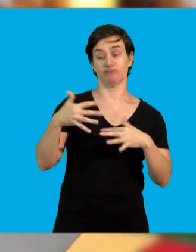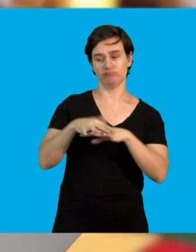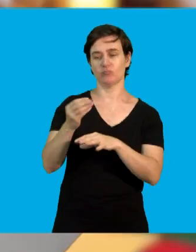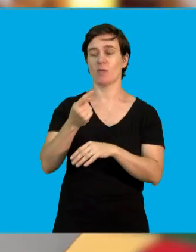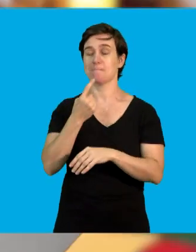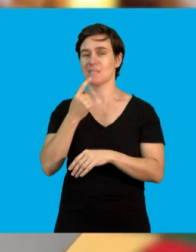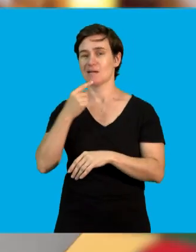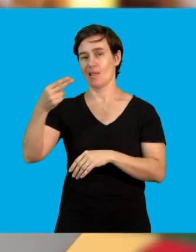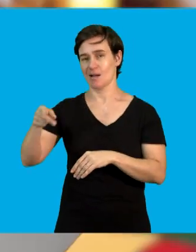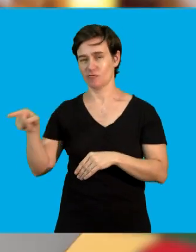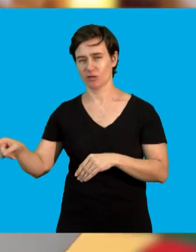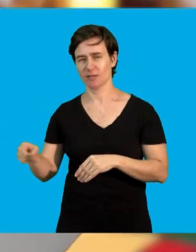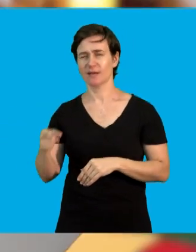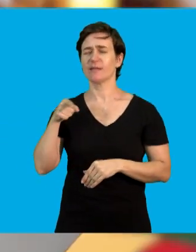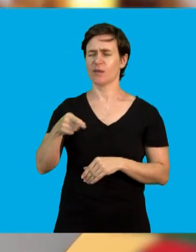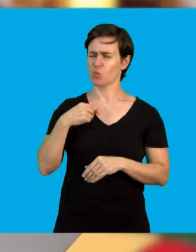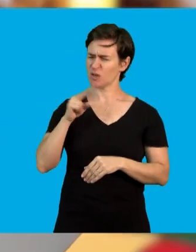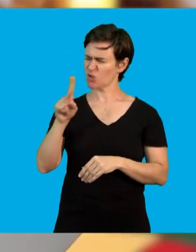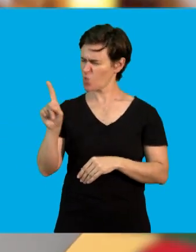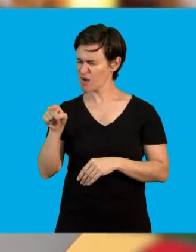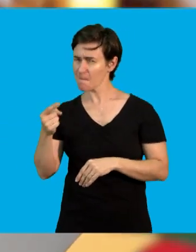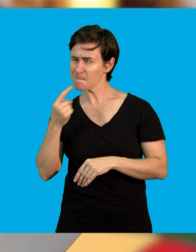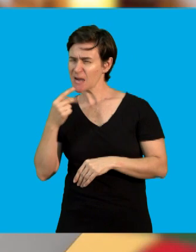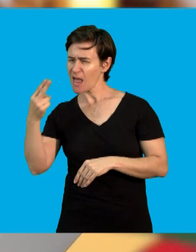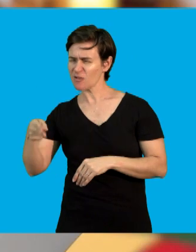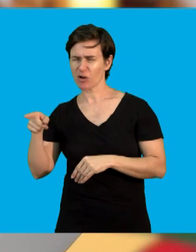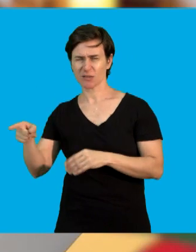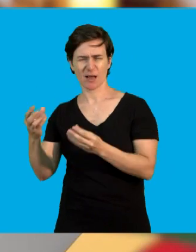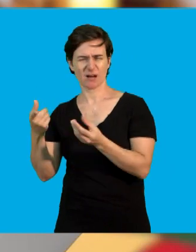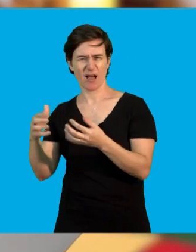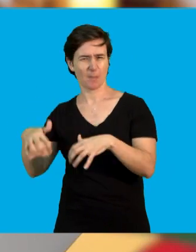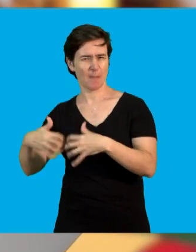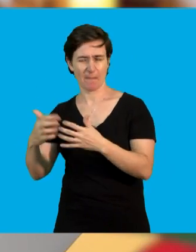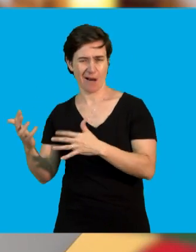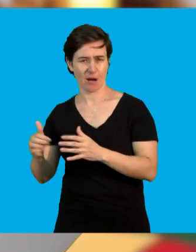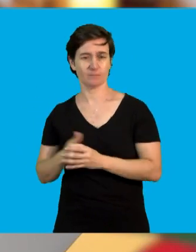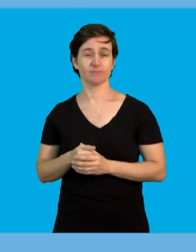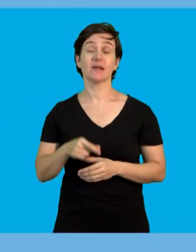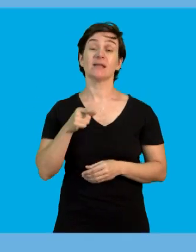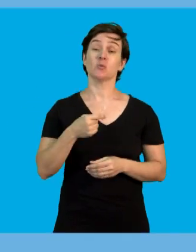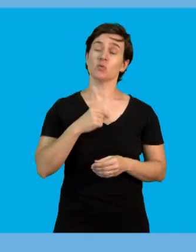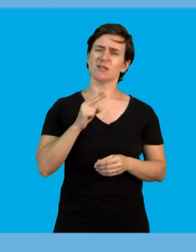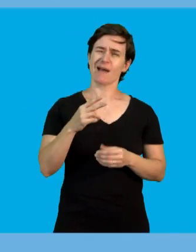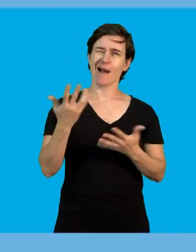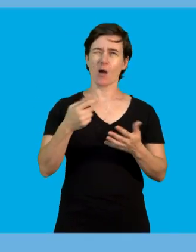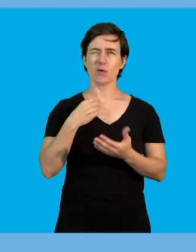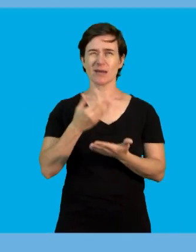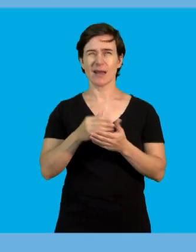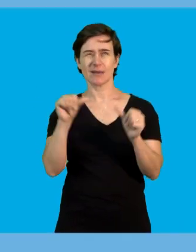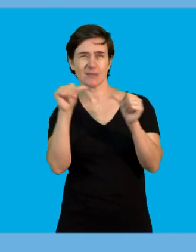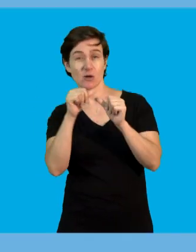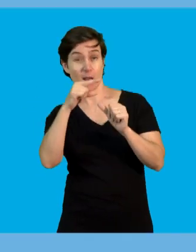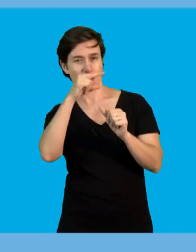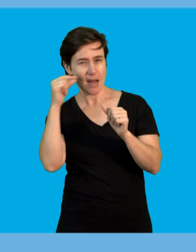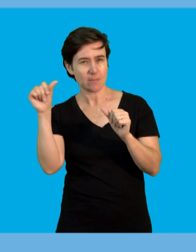Within that, we looked at what a metal hydroxide is and how it is formed. We further went on to look at now how do we predict the name